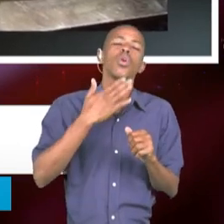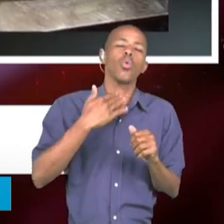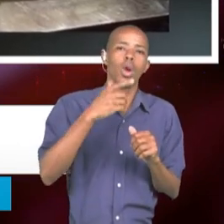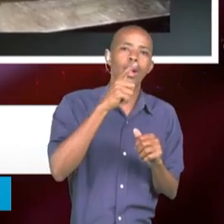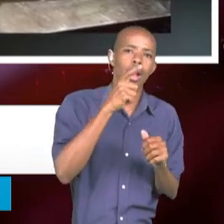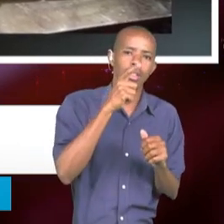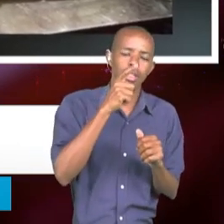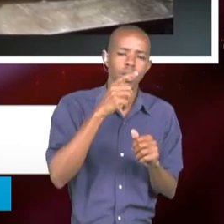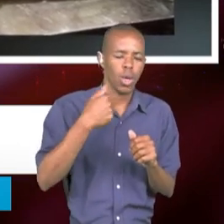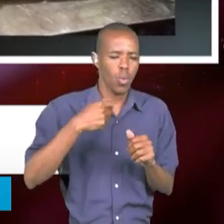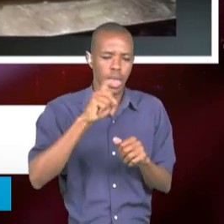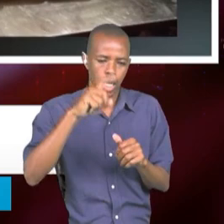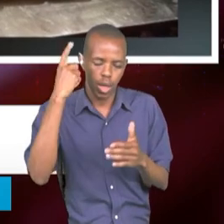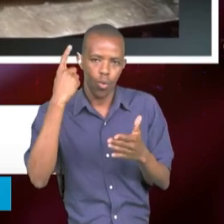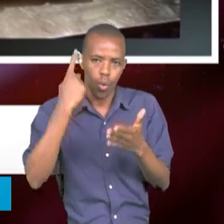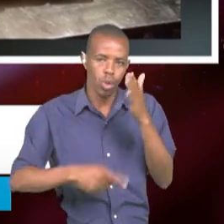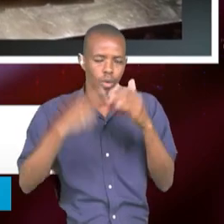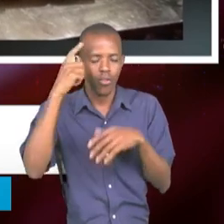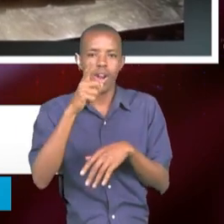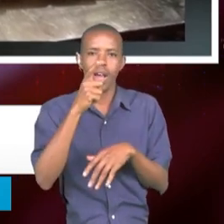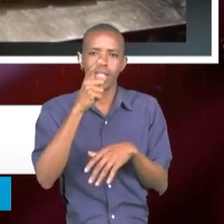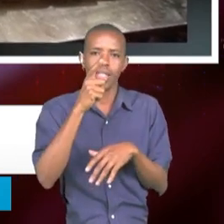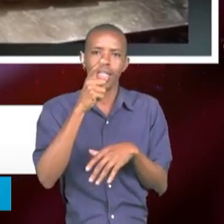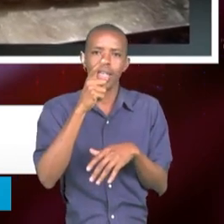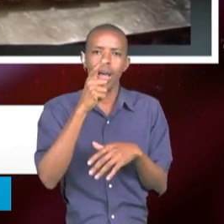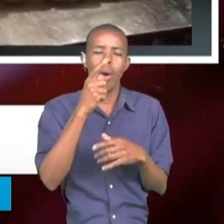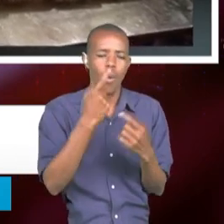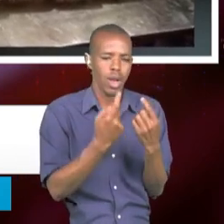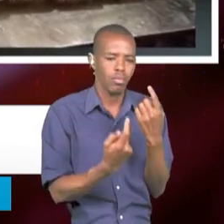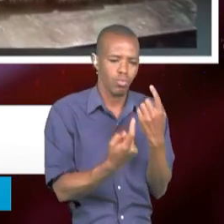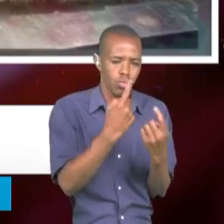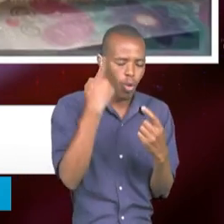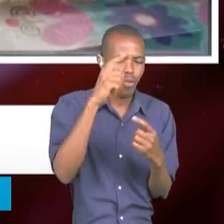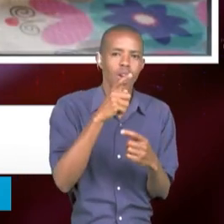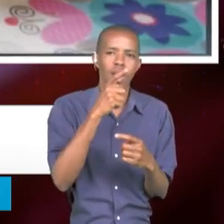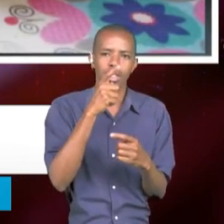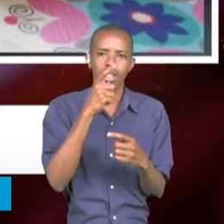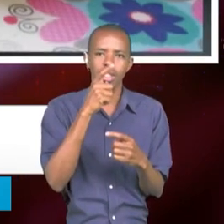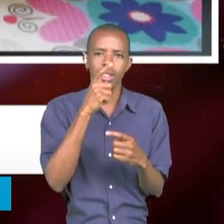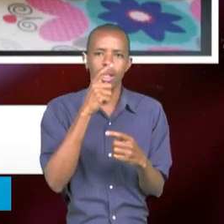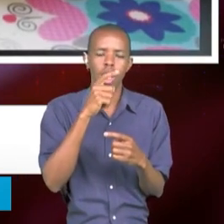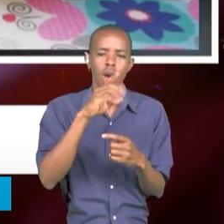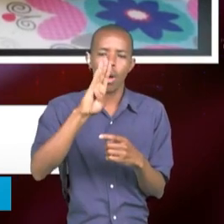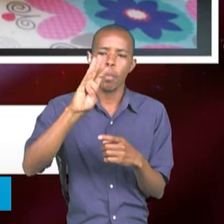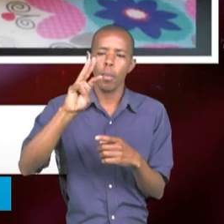Yeah. You tell me this is what we want for lunch. Yeah. I will post that is what I'm making for lunch. What's called a bonds.